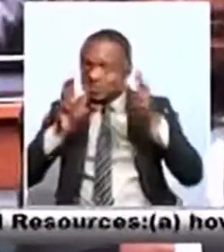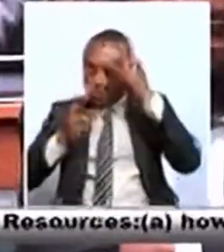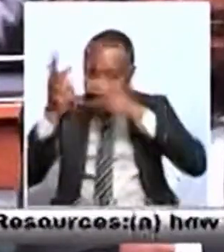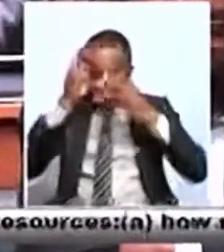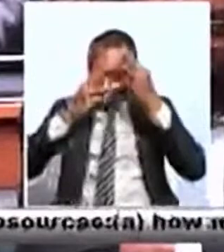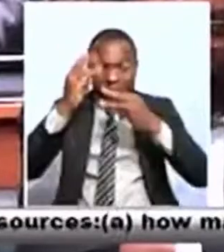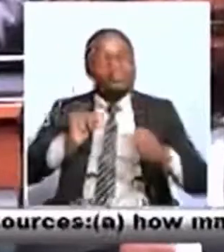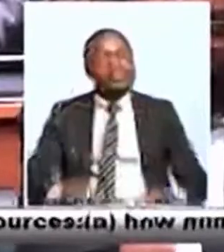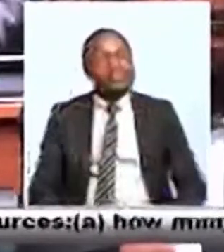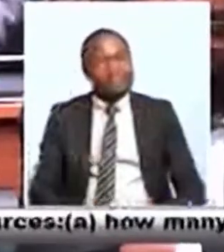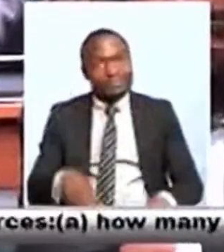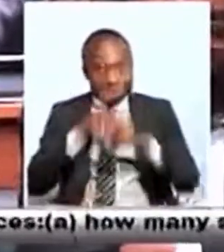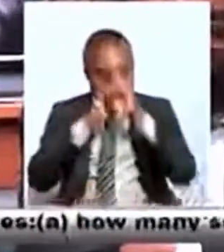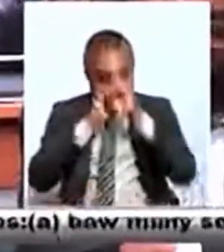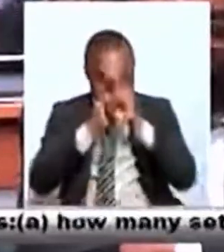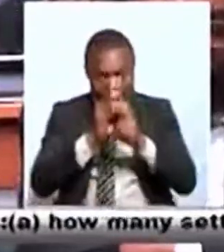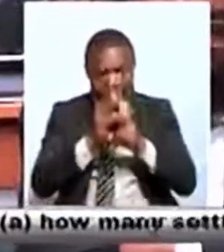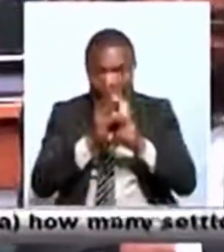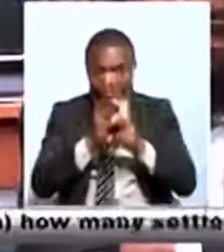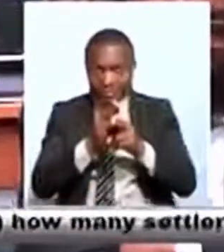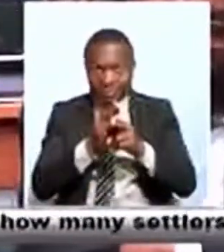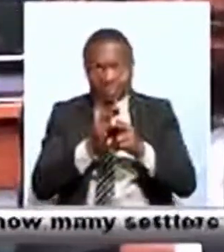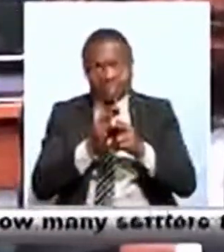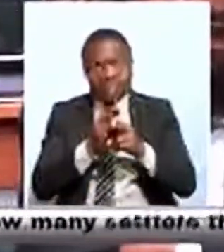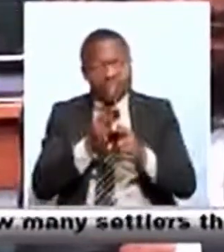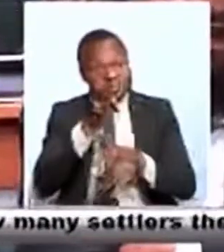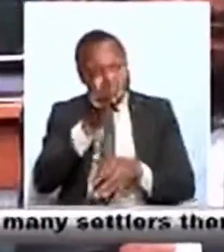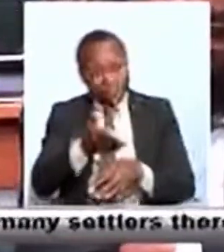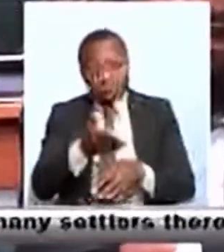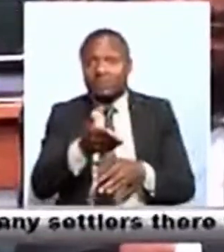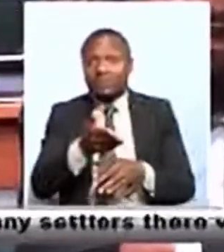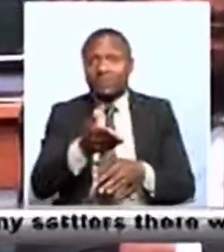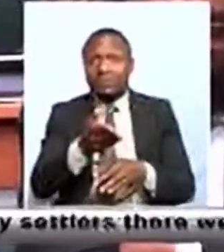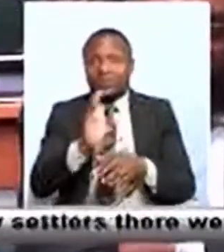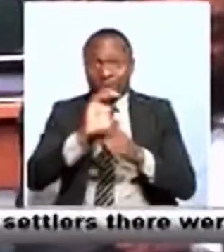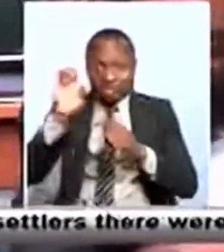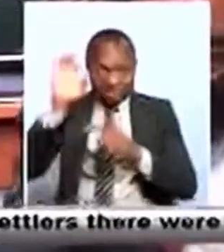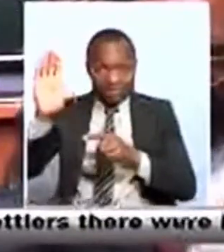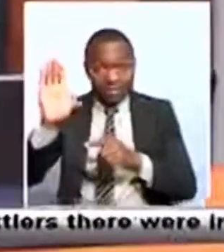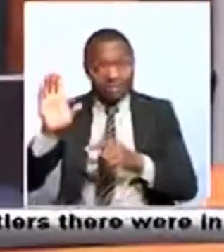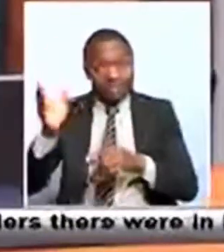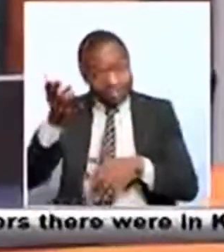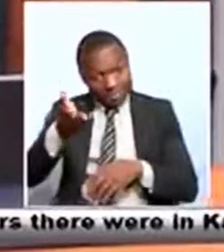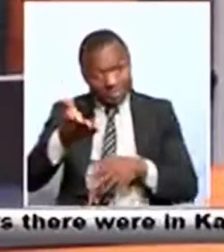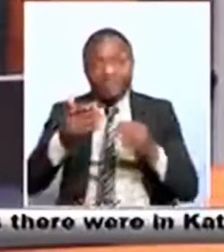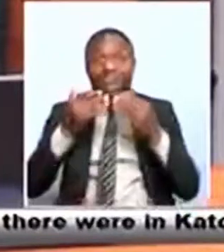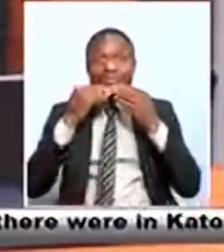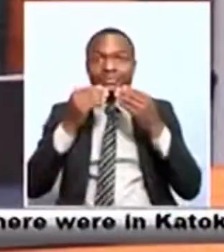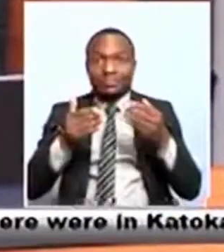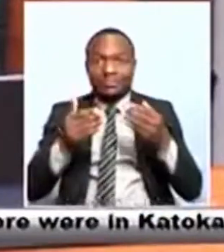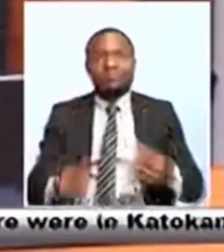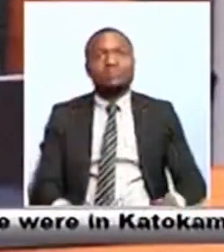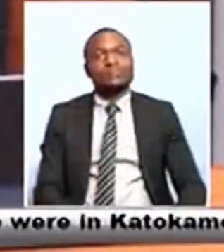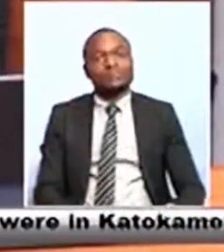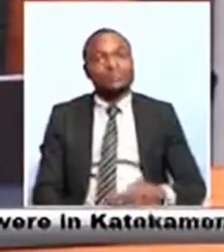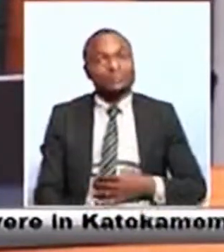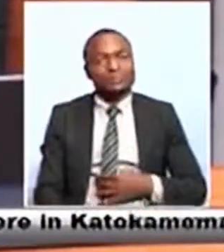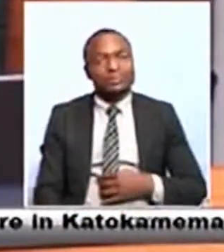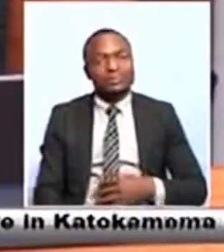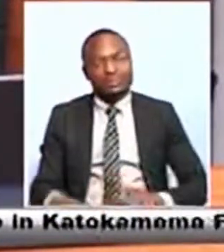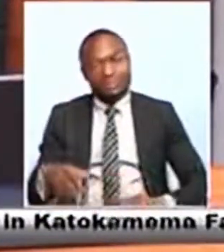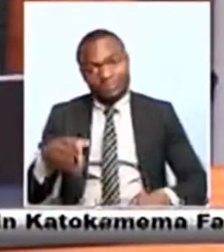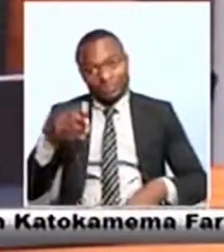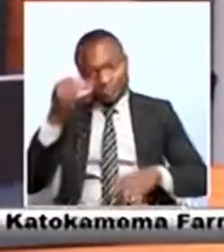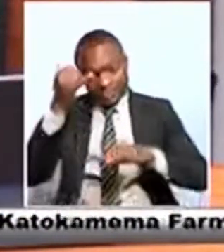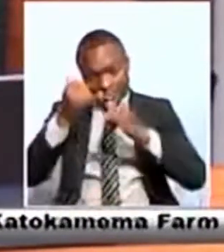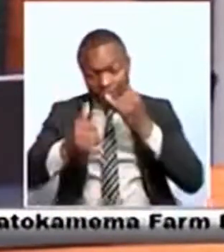that Honorable Matambo, you see, is always on me. I thank you. Thank you. I'll get to the last